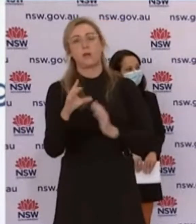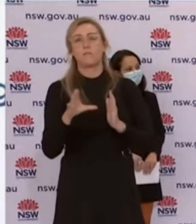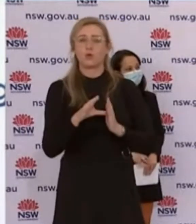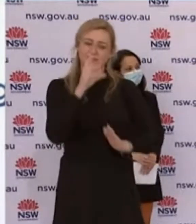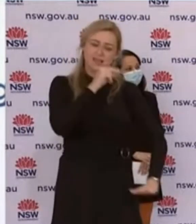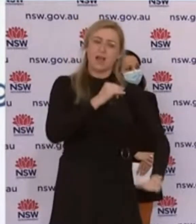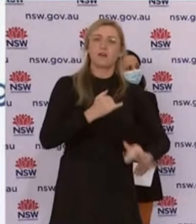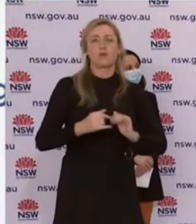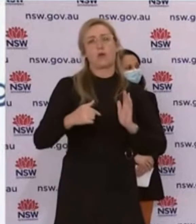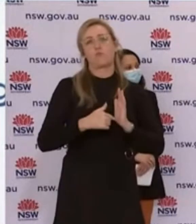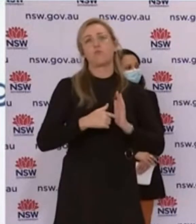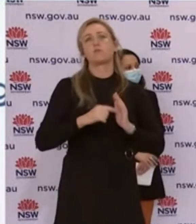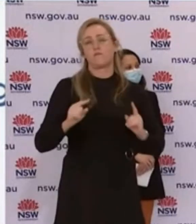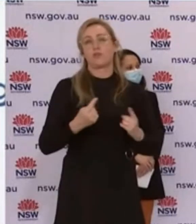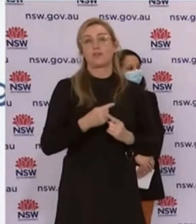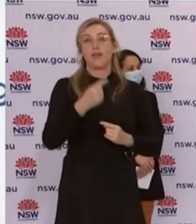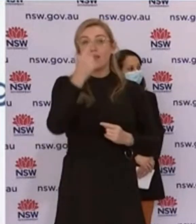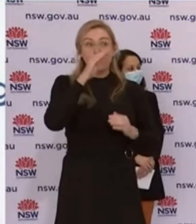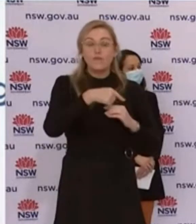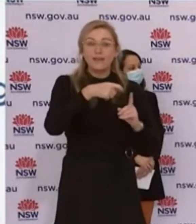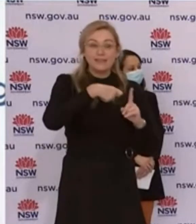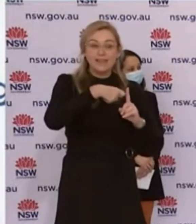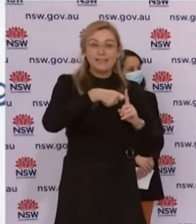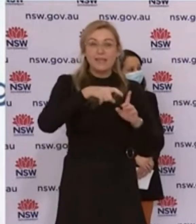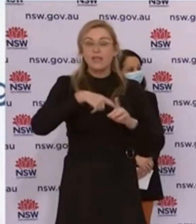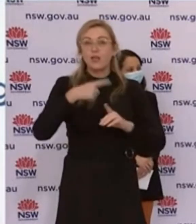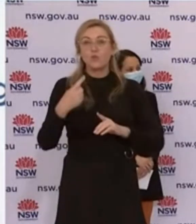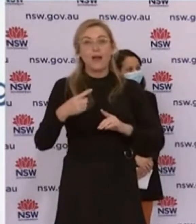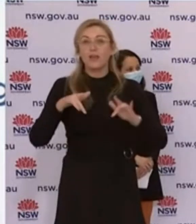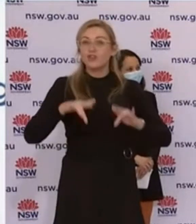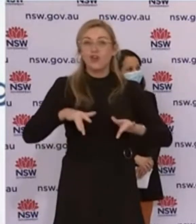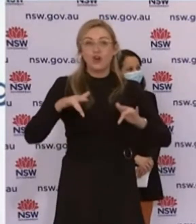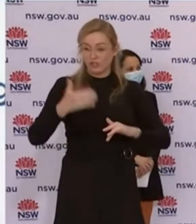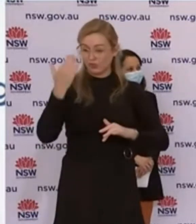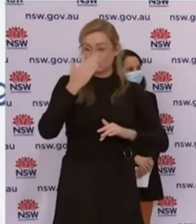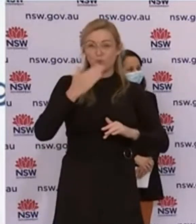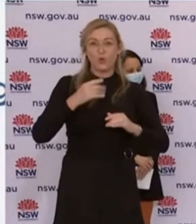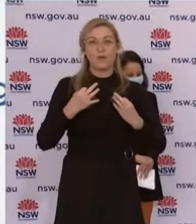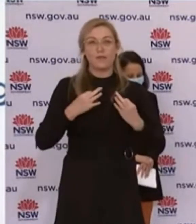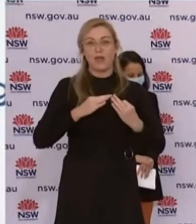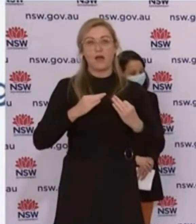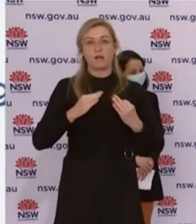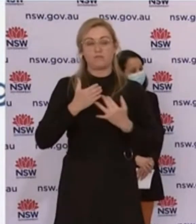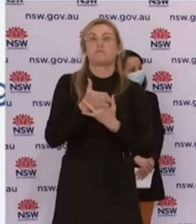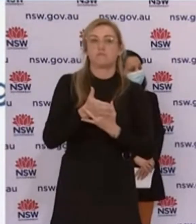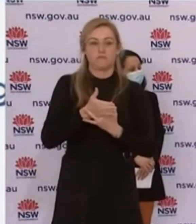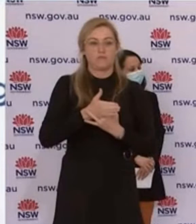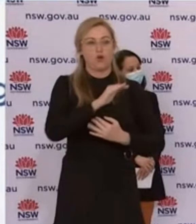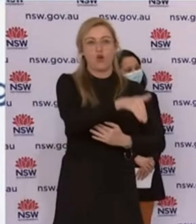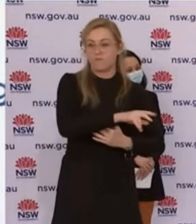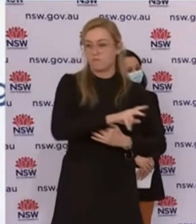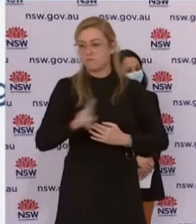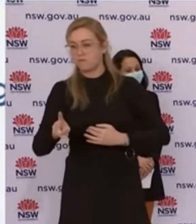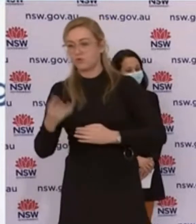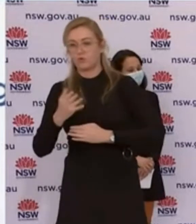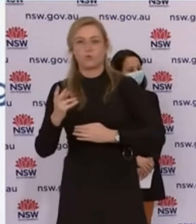it, if you're a student in kindergarten or Year 1, you have not had a year at school yet that hasn't been disrupted by learning from home. That's significant. And so I